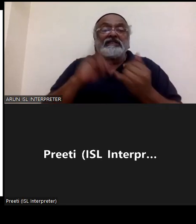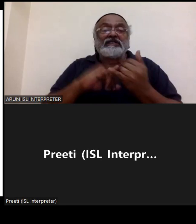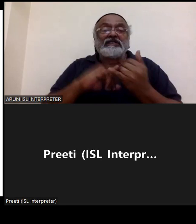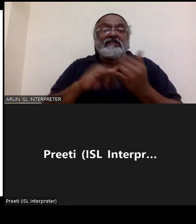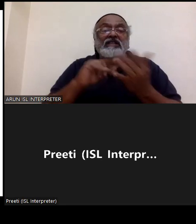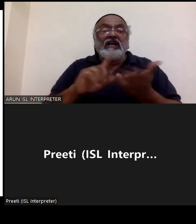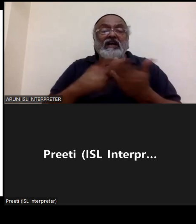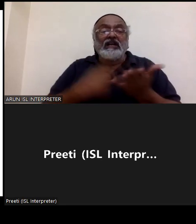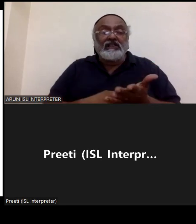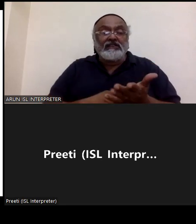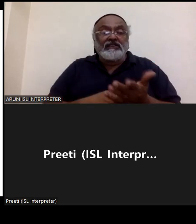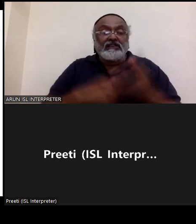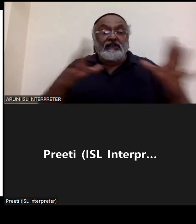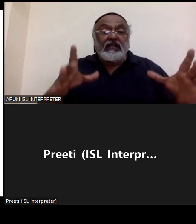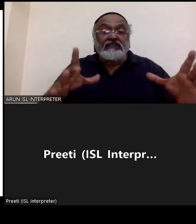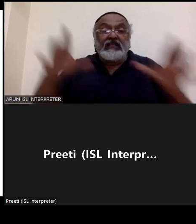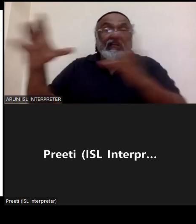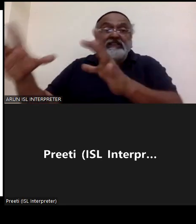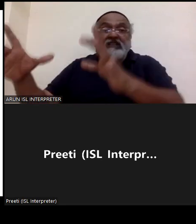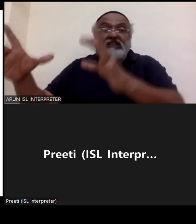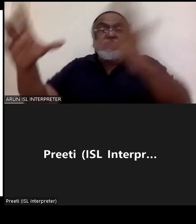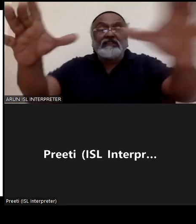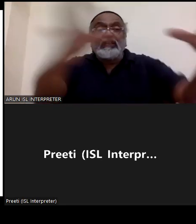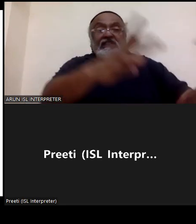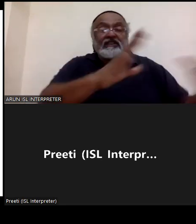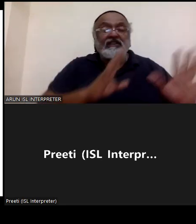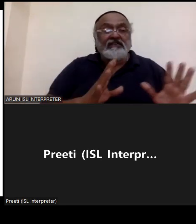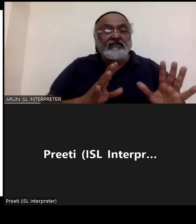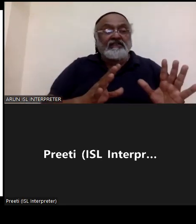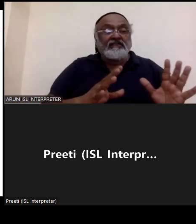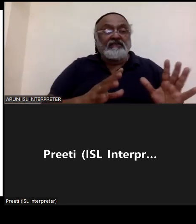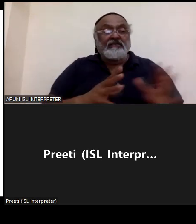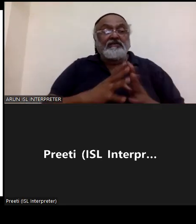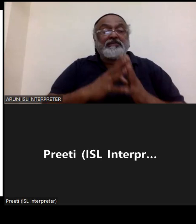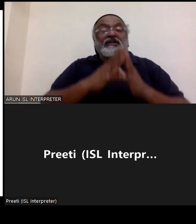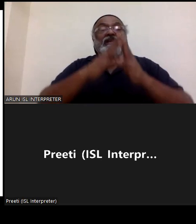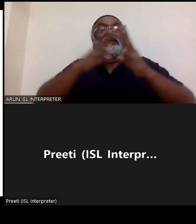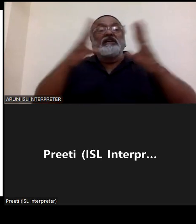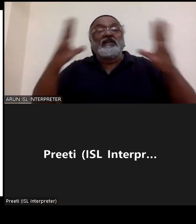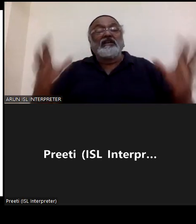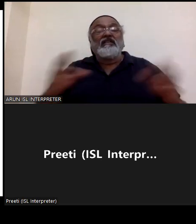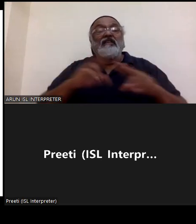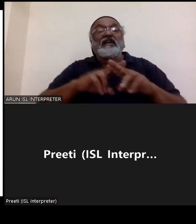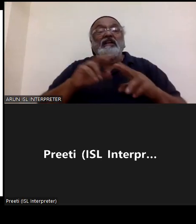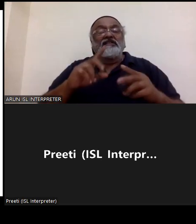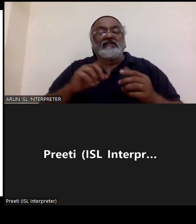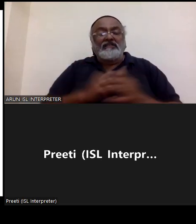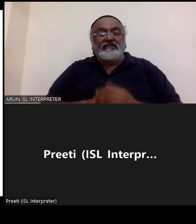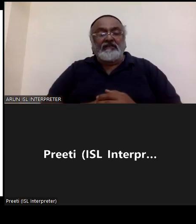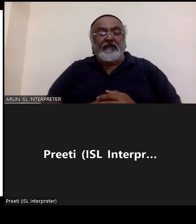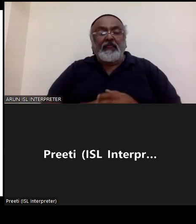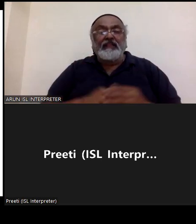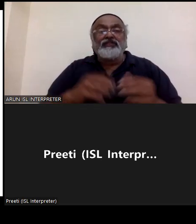establishment of a business activity as well as look at using the surplus out of that